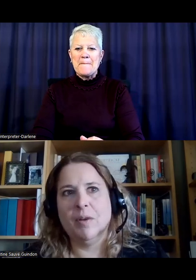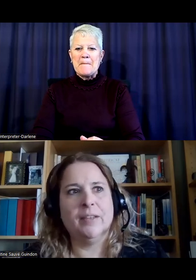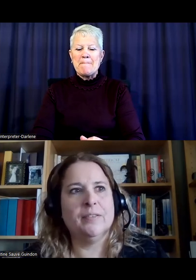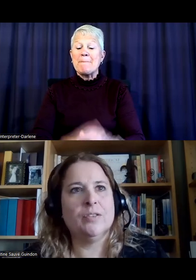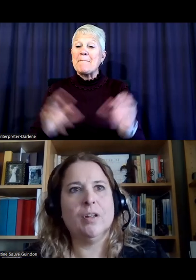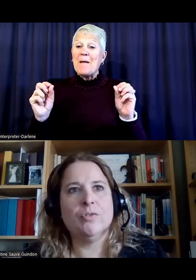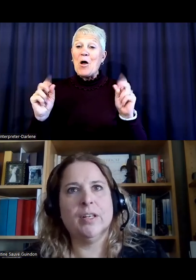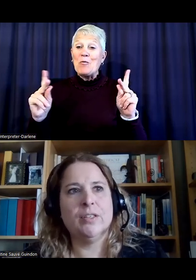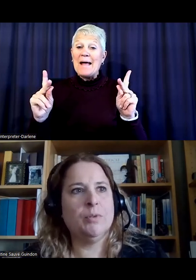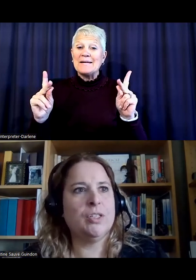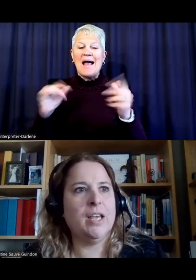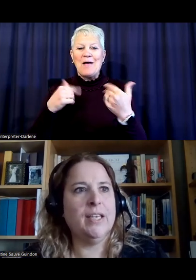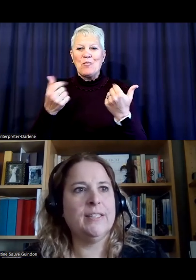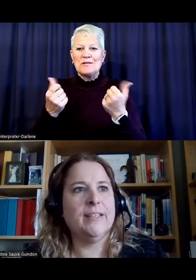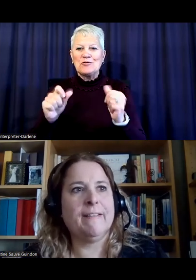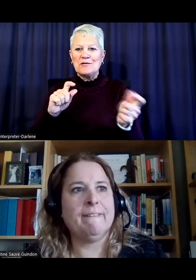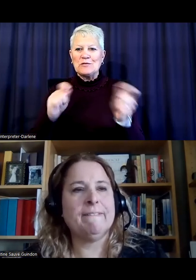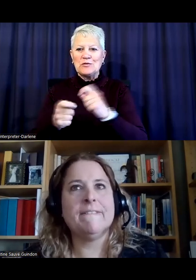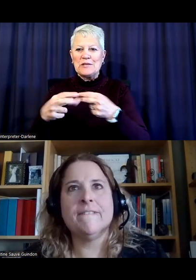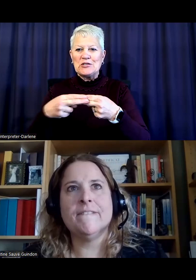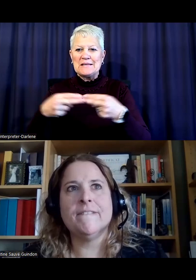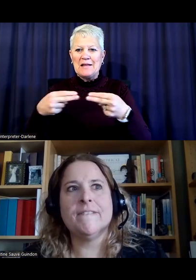All right, so I'll try to switch slides.